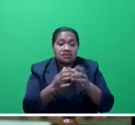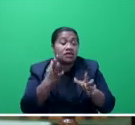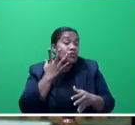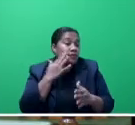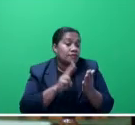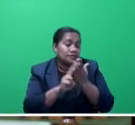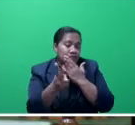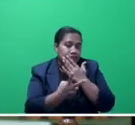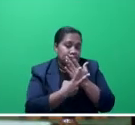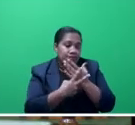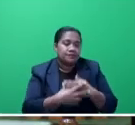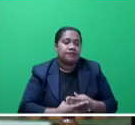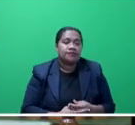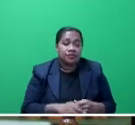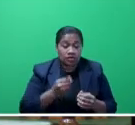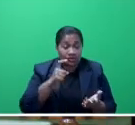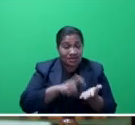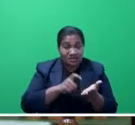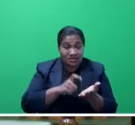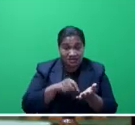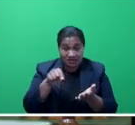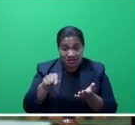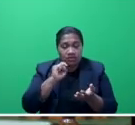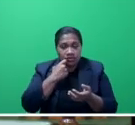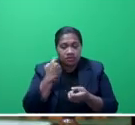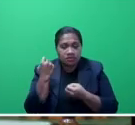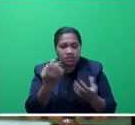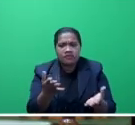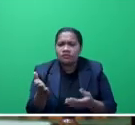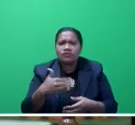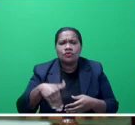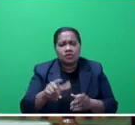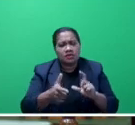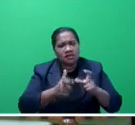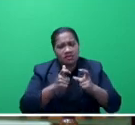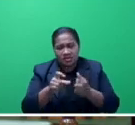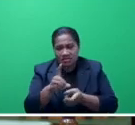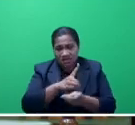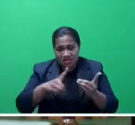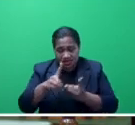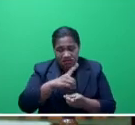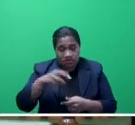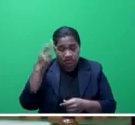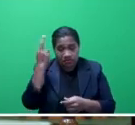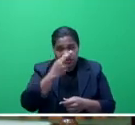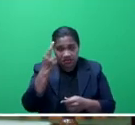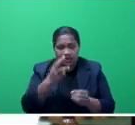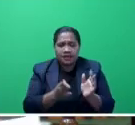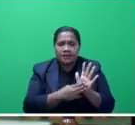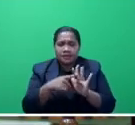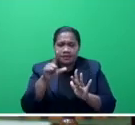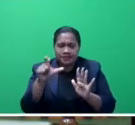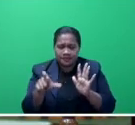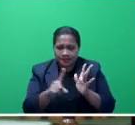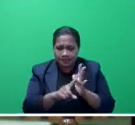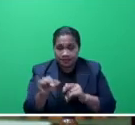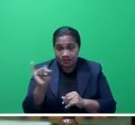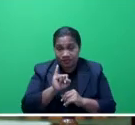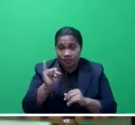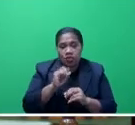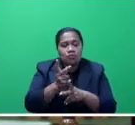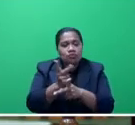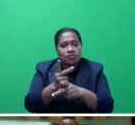VAT exemption will be provided to all climate and disaster risk microinsurance products. By making these products more